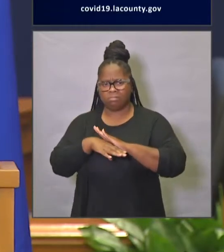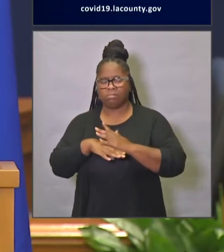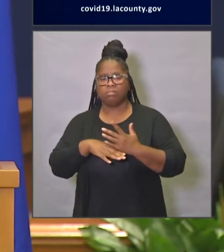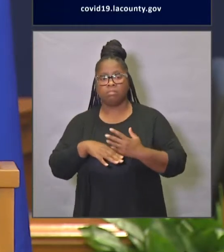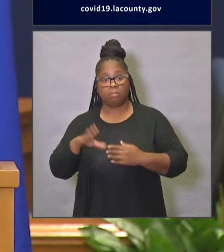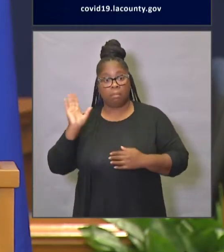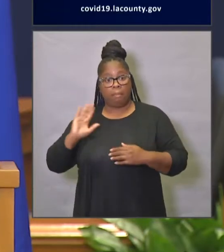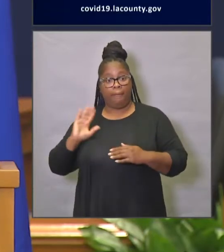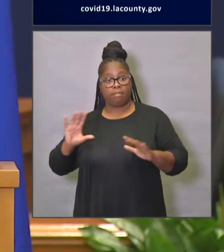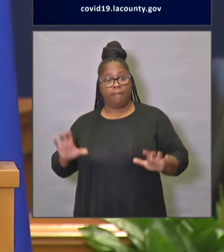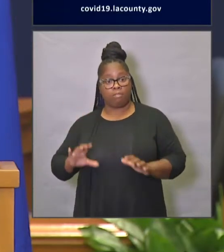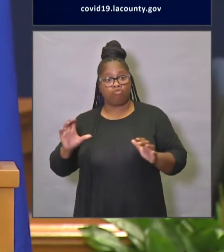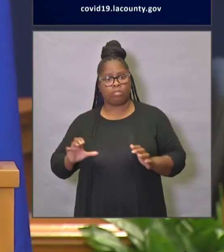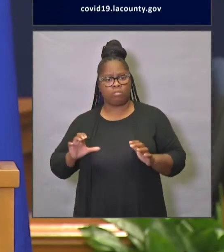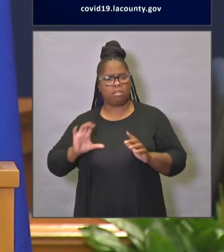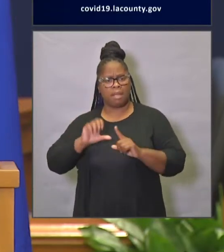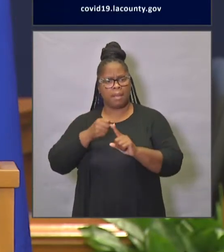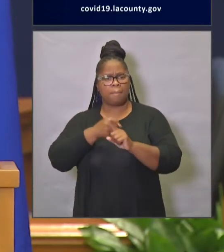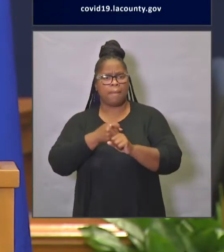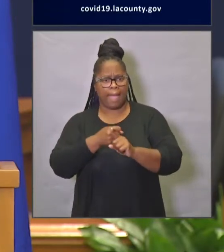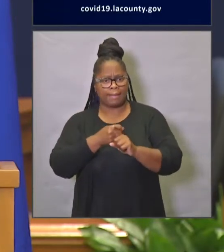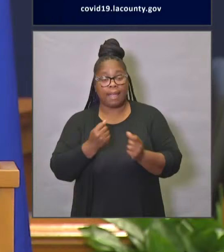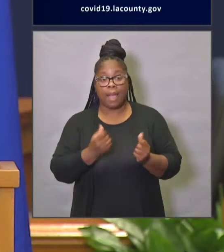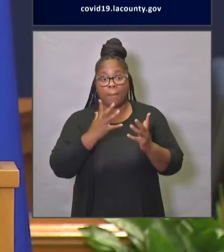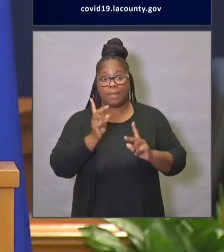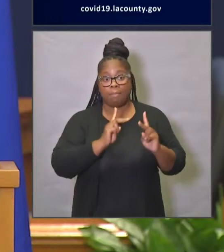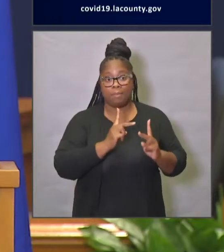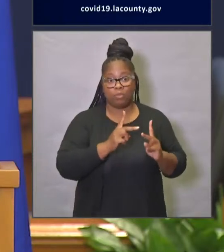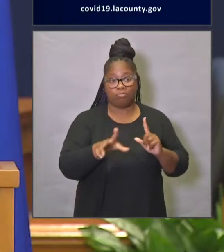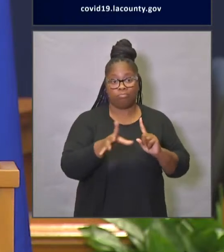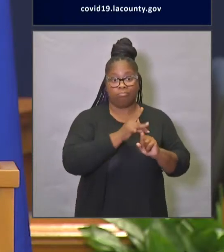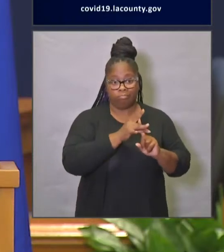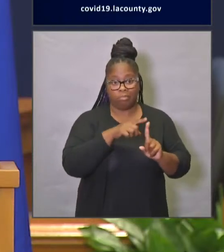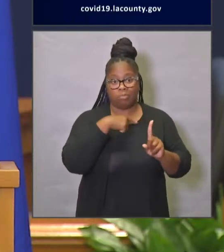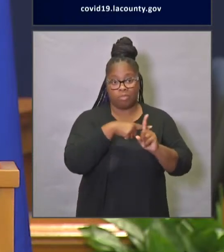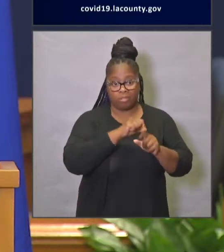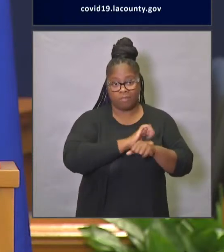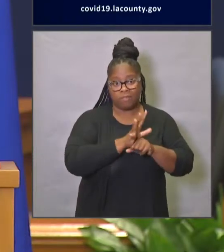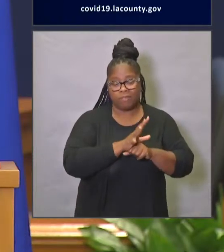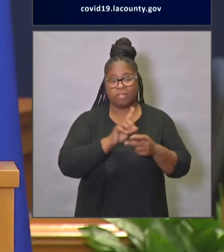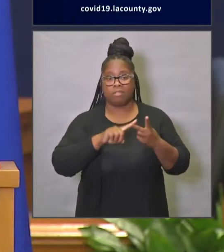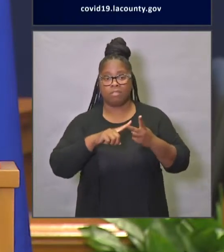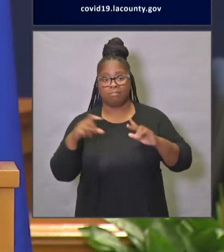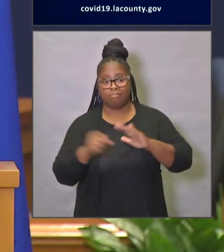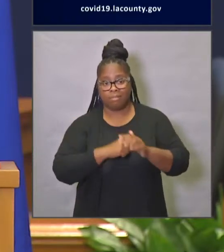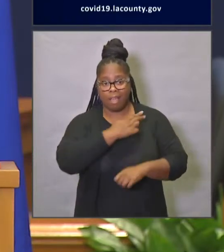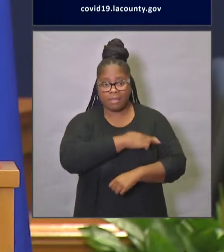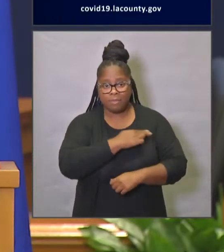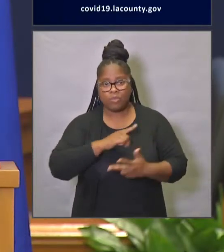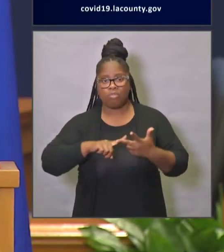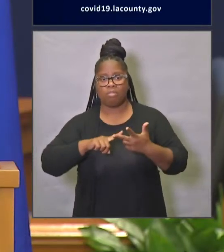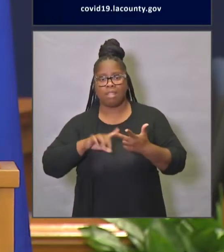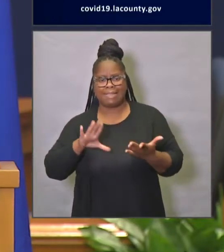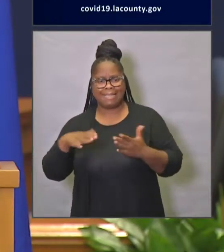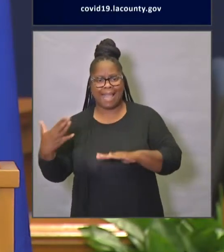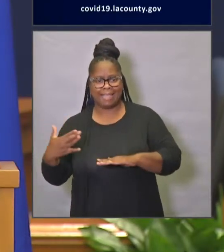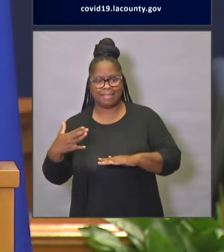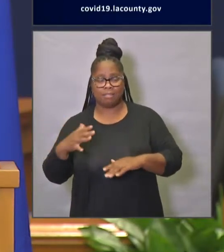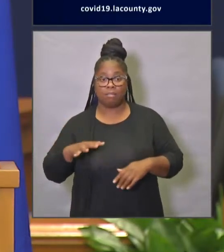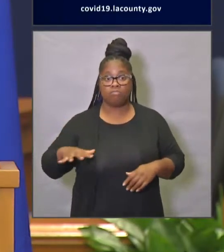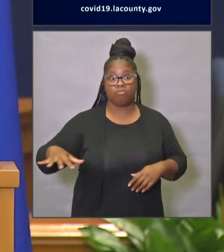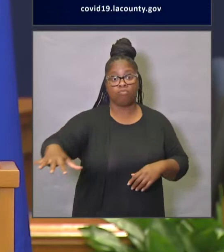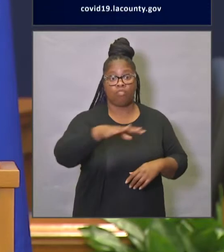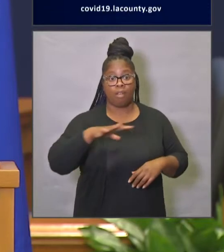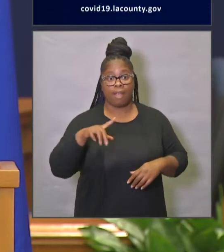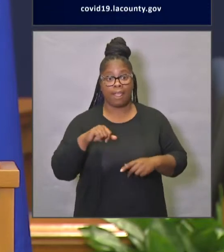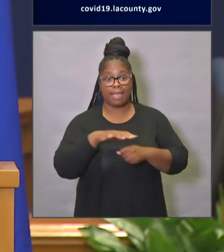past actions on the number of cases, hospitalizations, and deaths, not only across the entire population, but